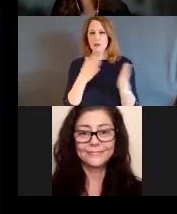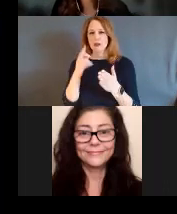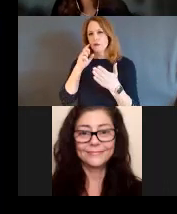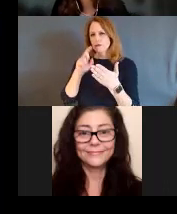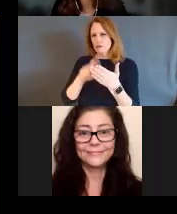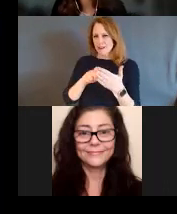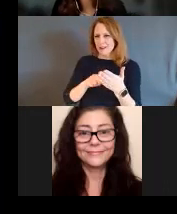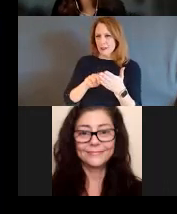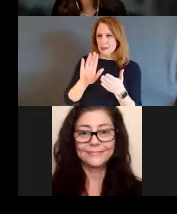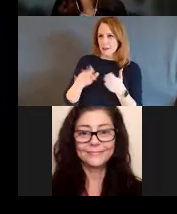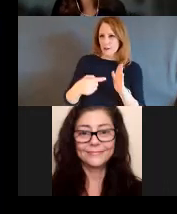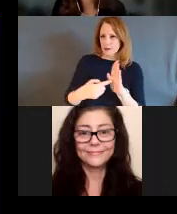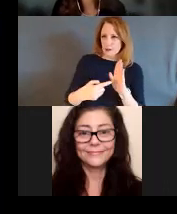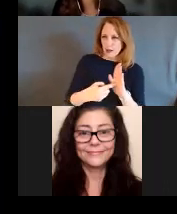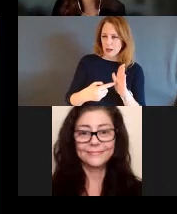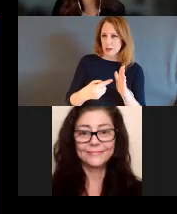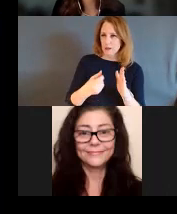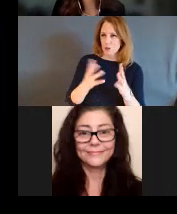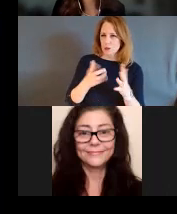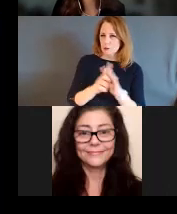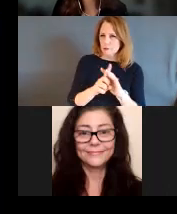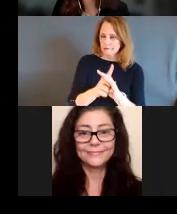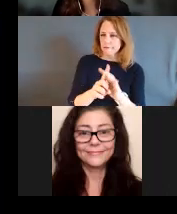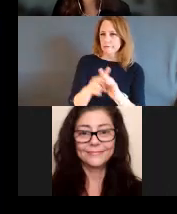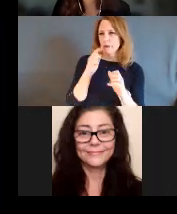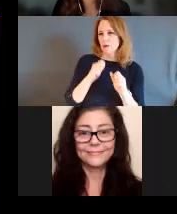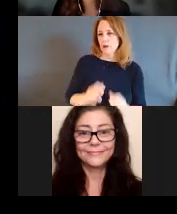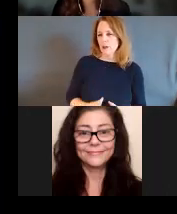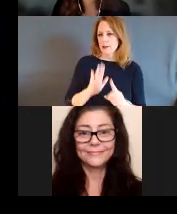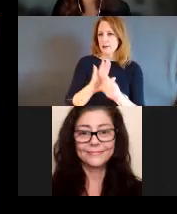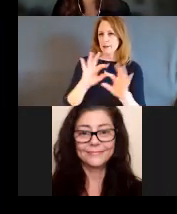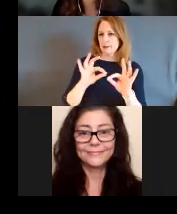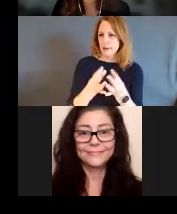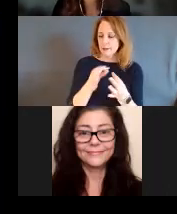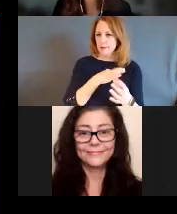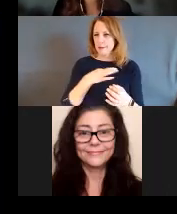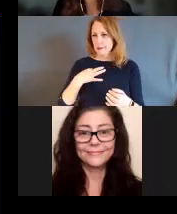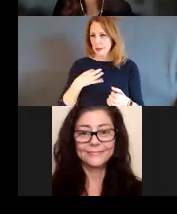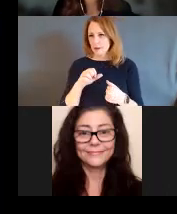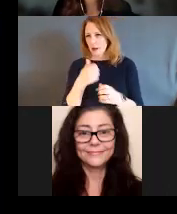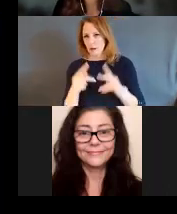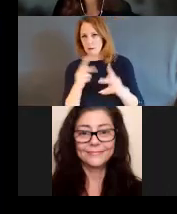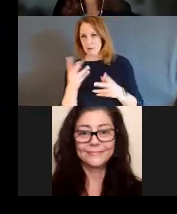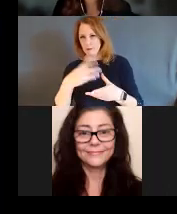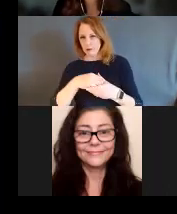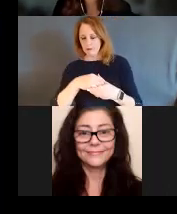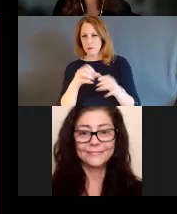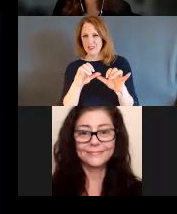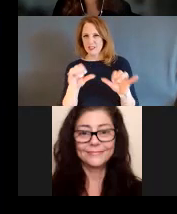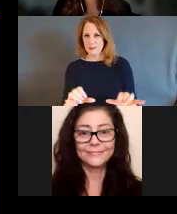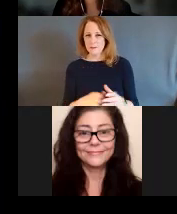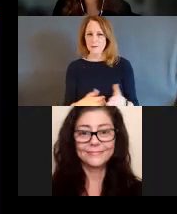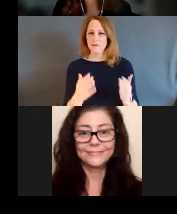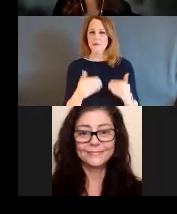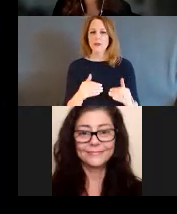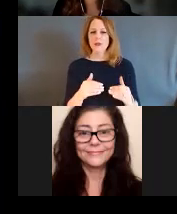symptoms of trauma in clients, families, staff, and others involved with the system. You're responding by fully